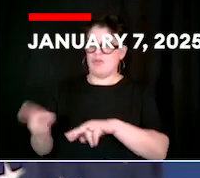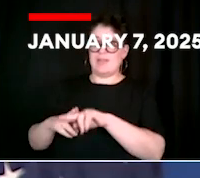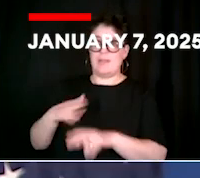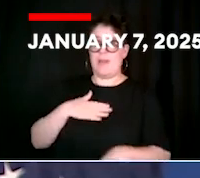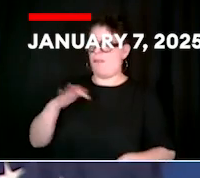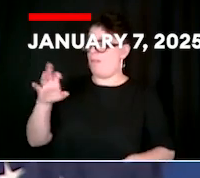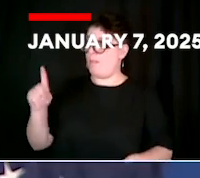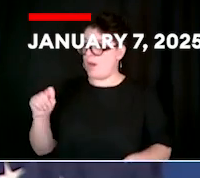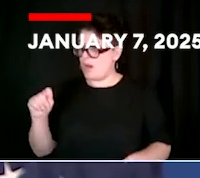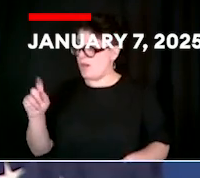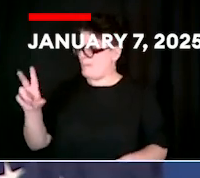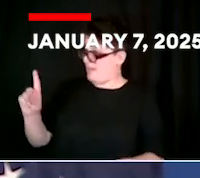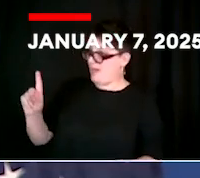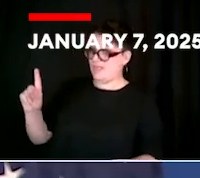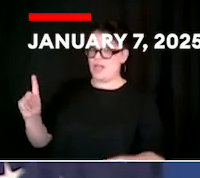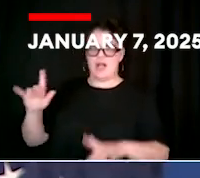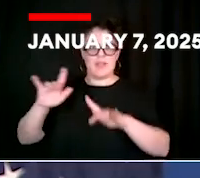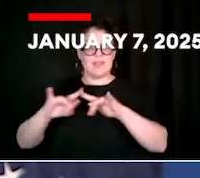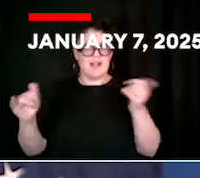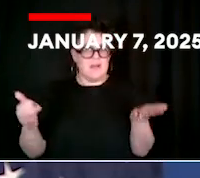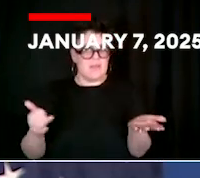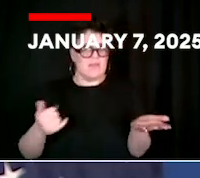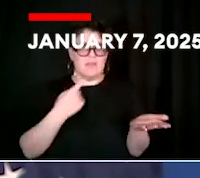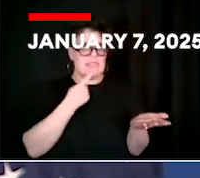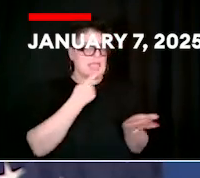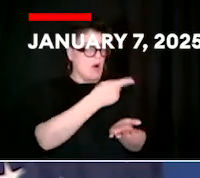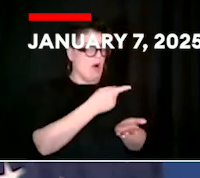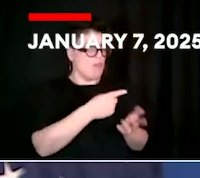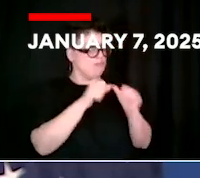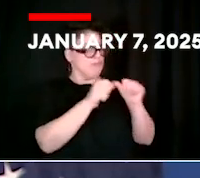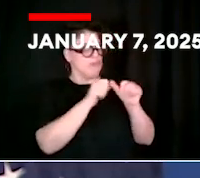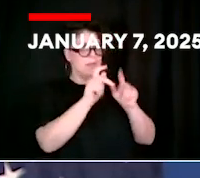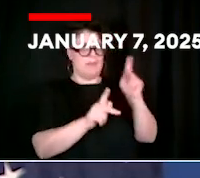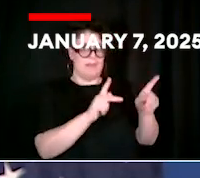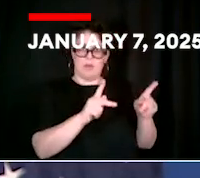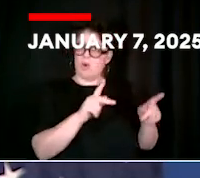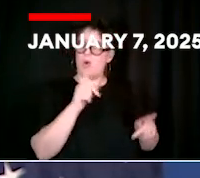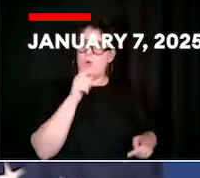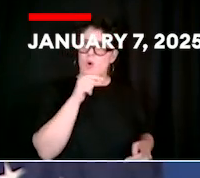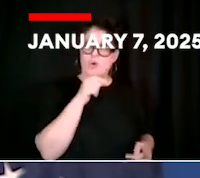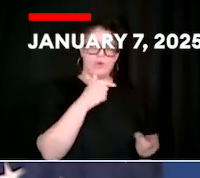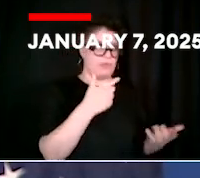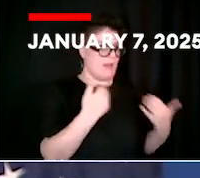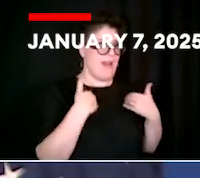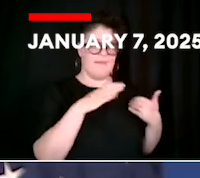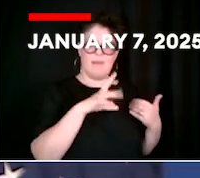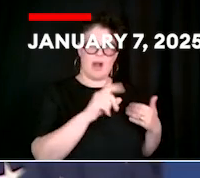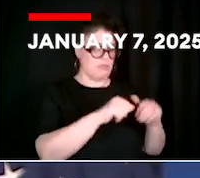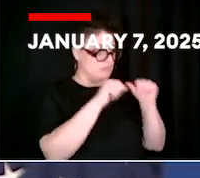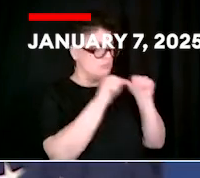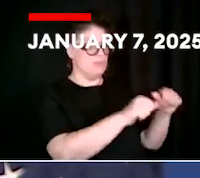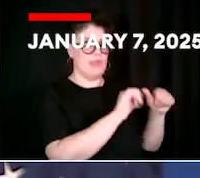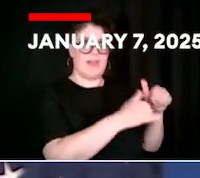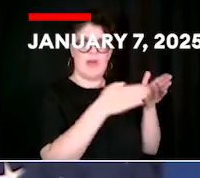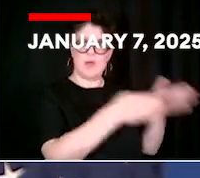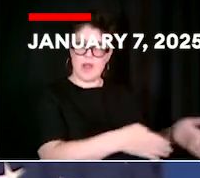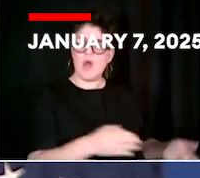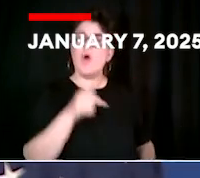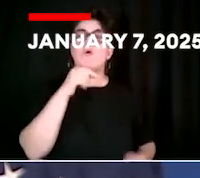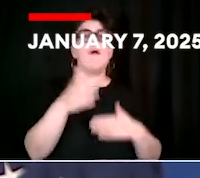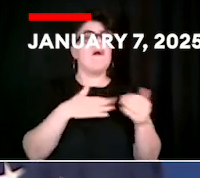the bond ratings where they are. So yes, whomever said I'm responsible, tell them I agree. The mayor